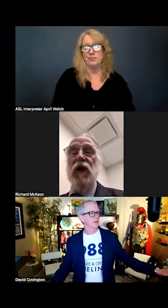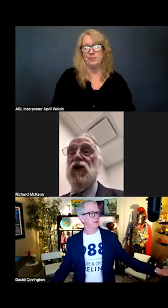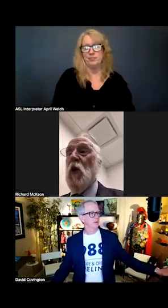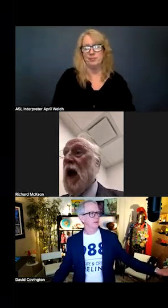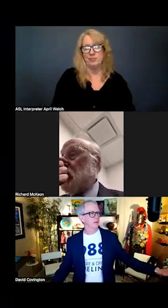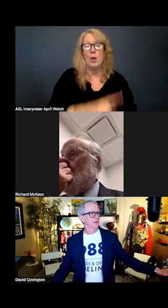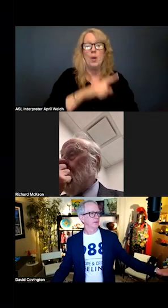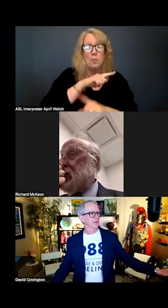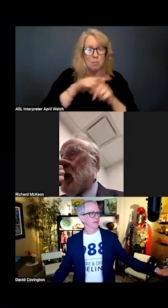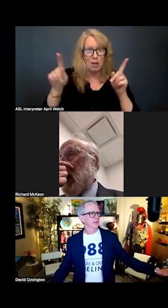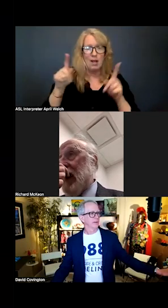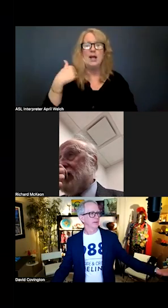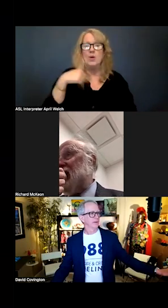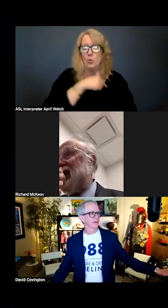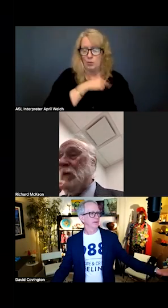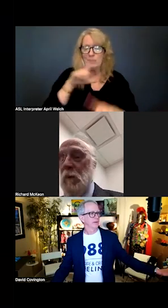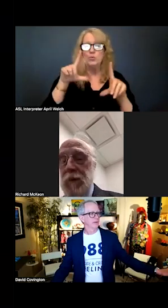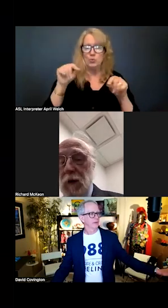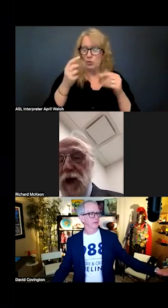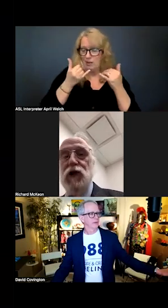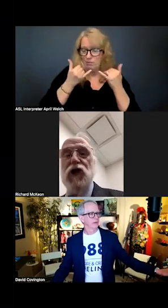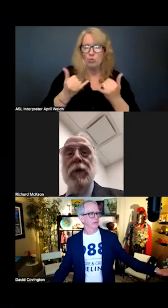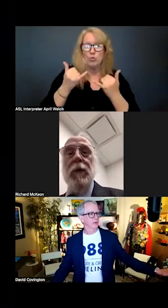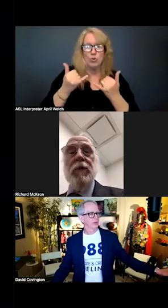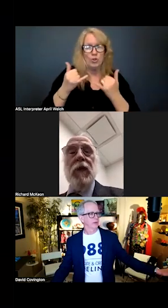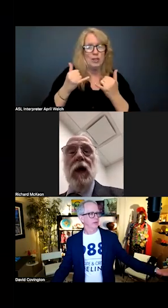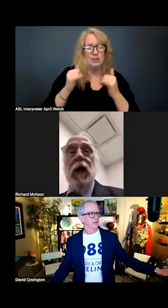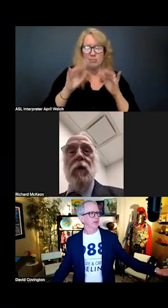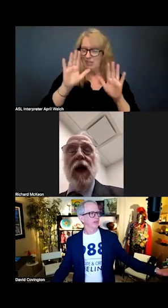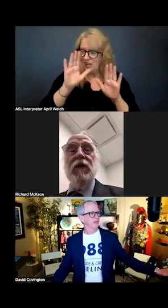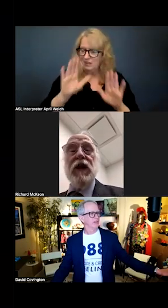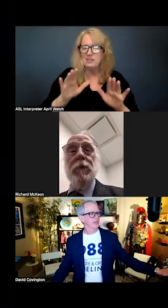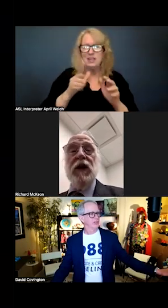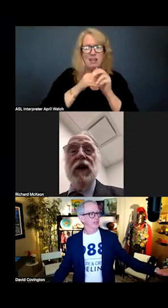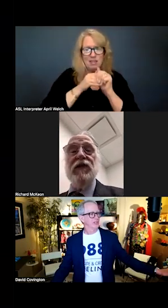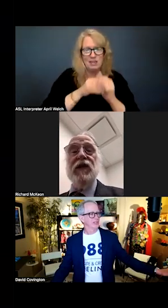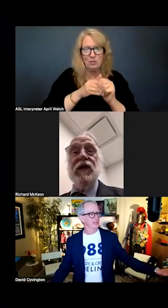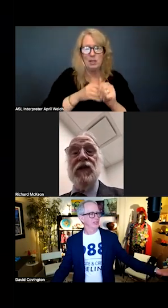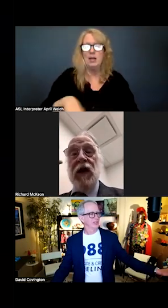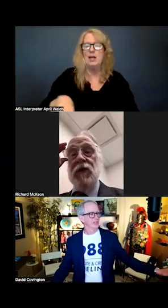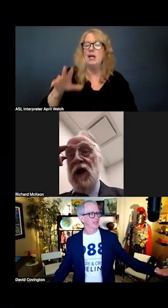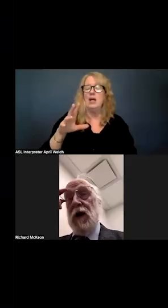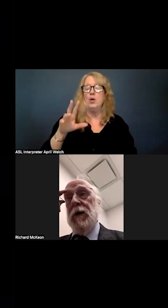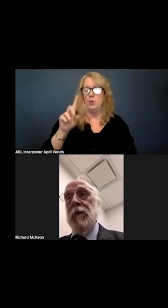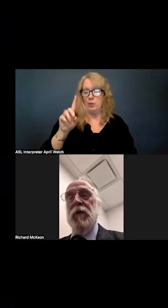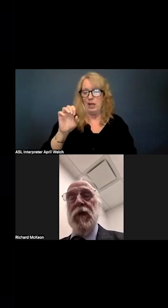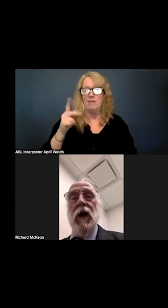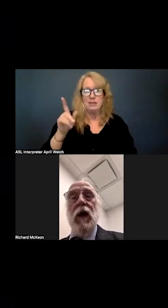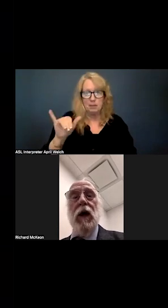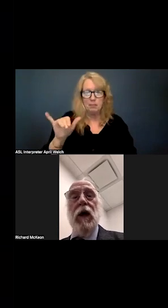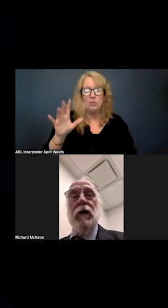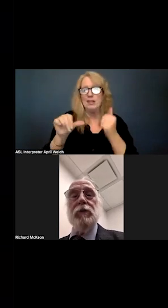But we do have current excellent leadership. We have a deputy assistant secretary